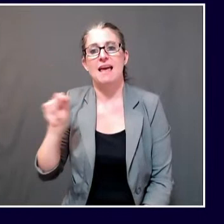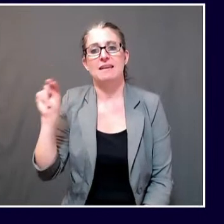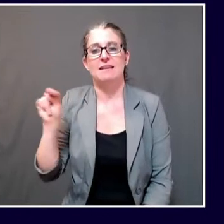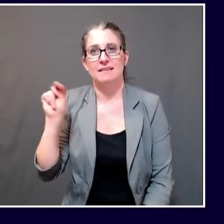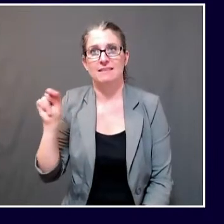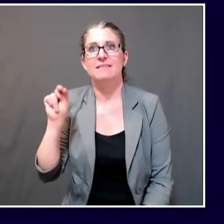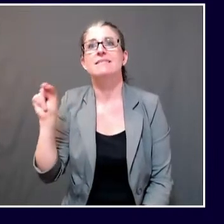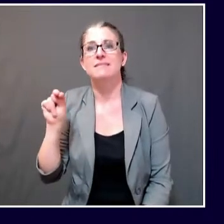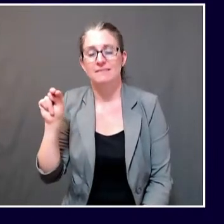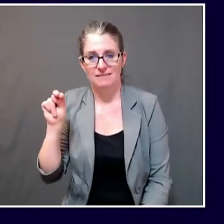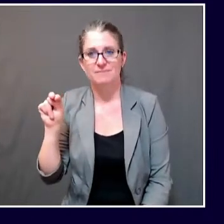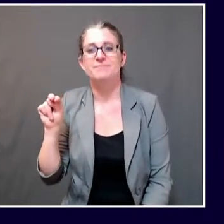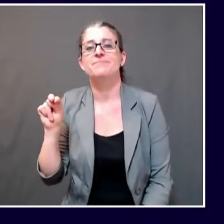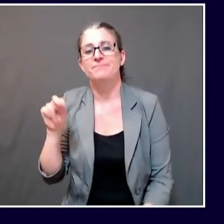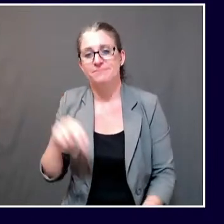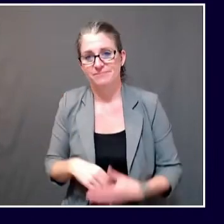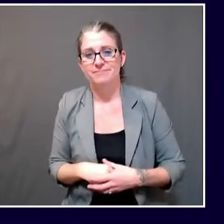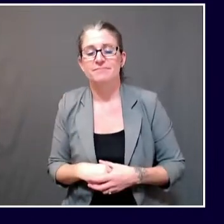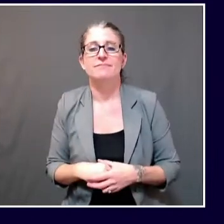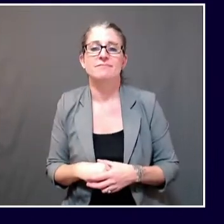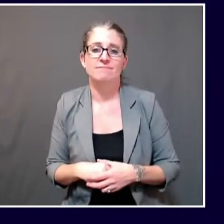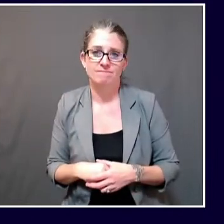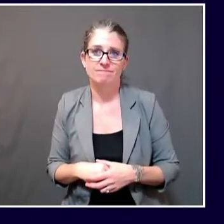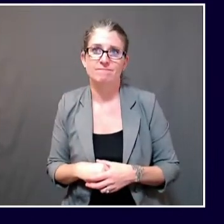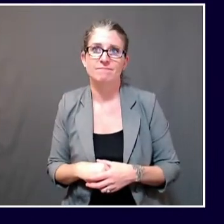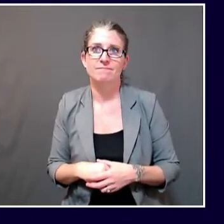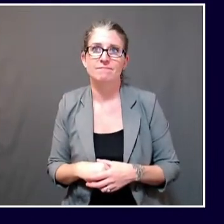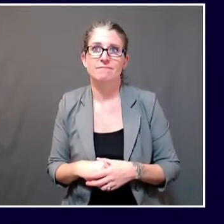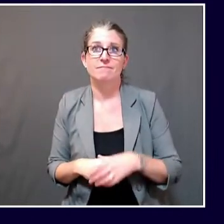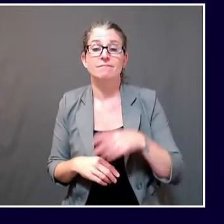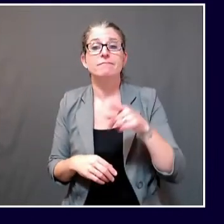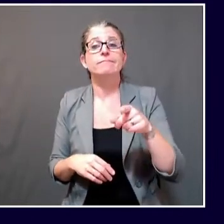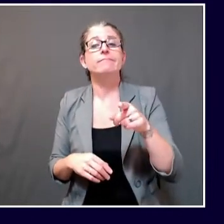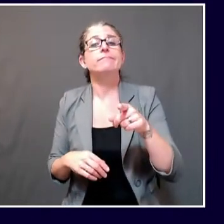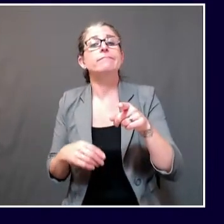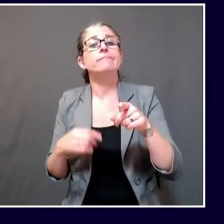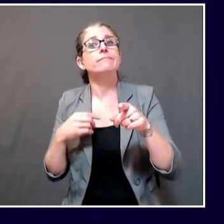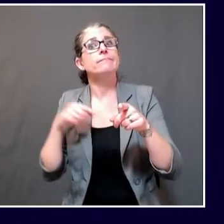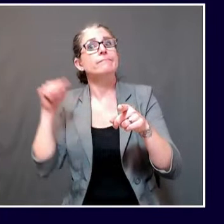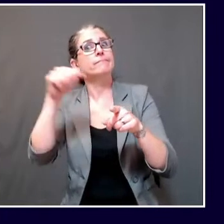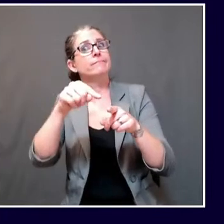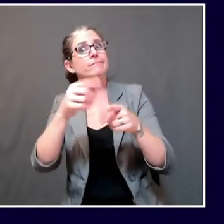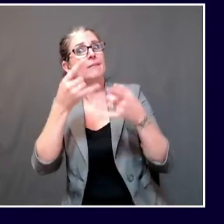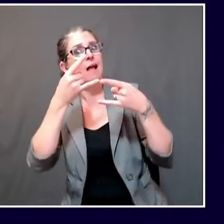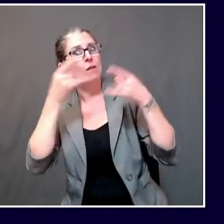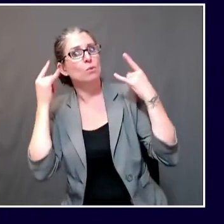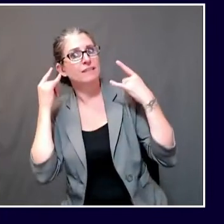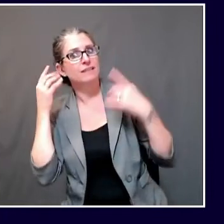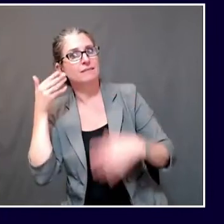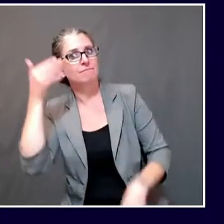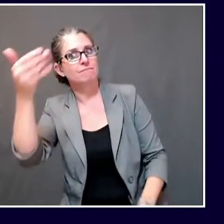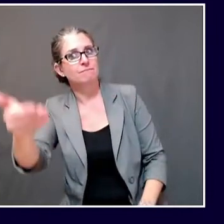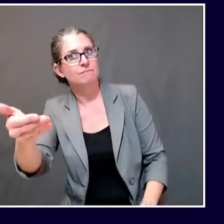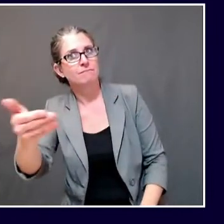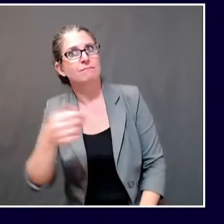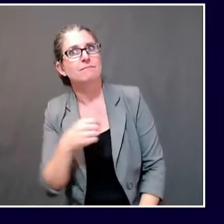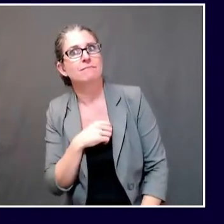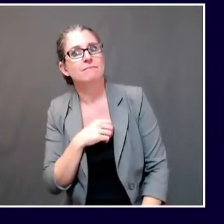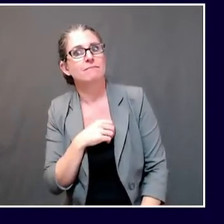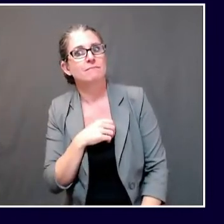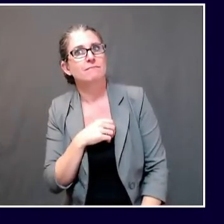Halloween, one very specific and one a lot more general. The first one about the very specifically